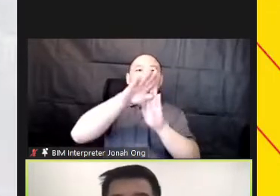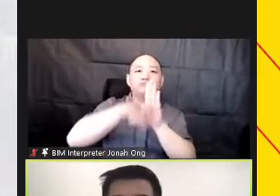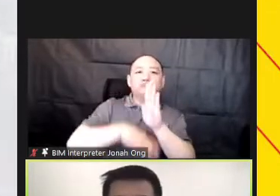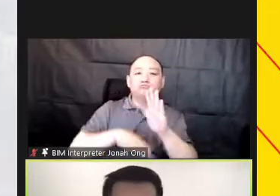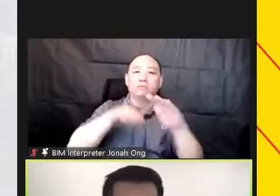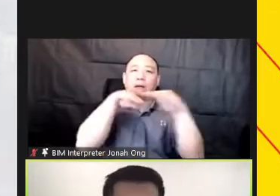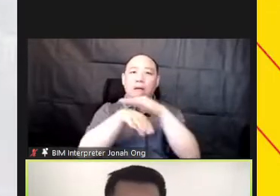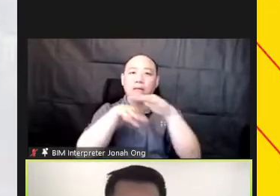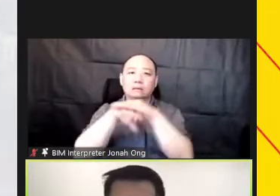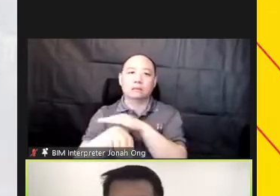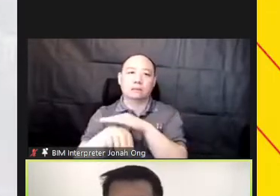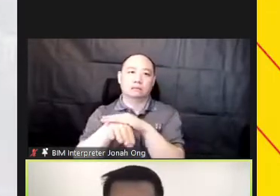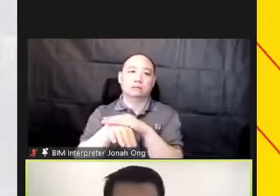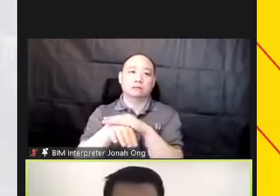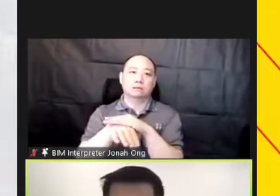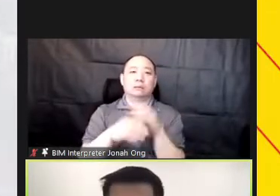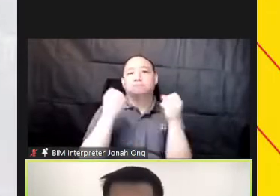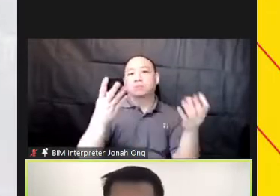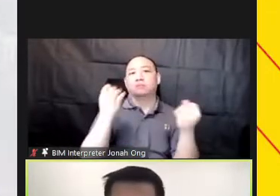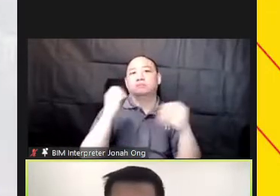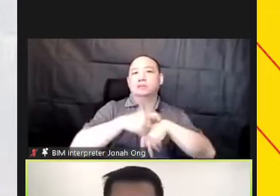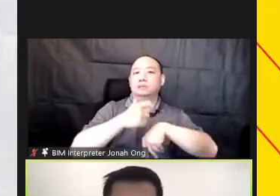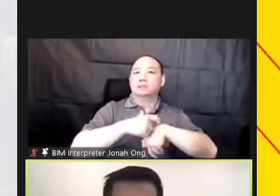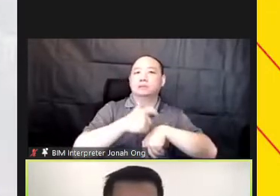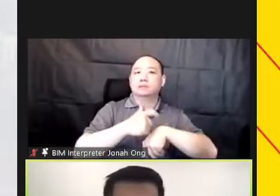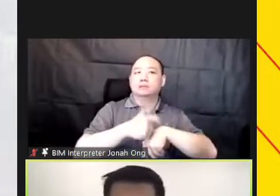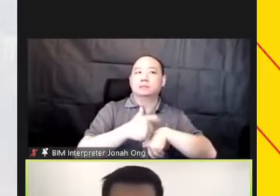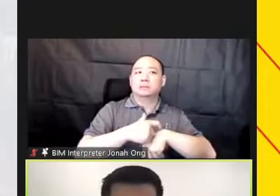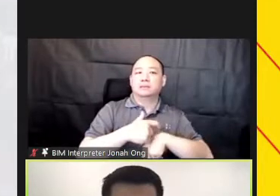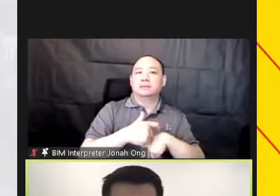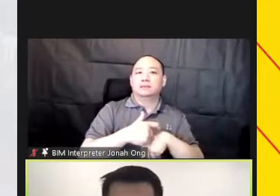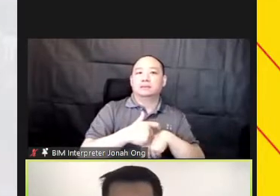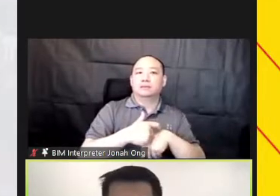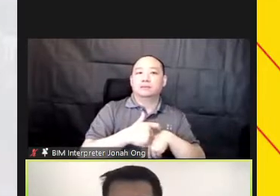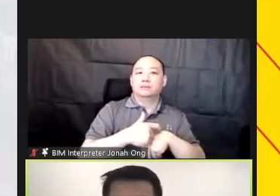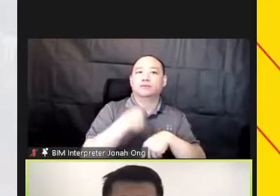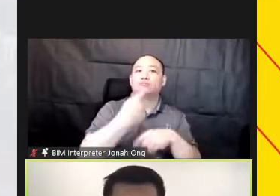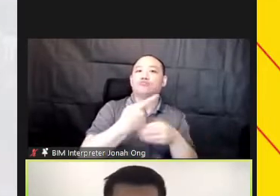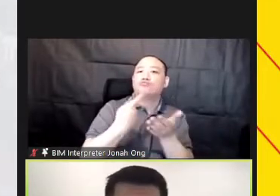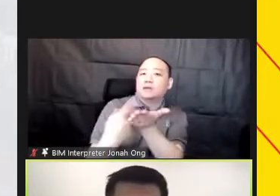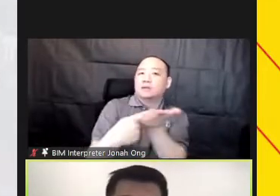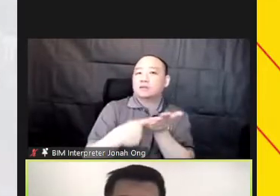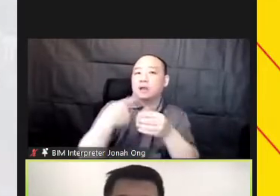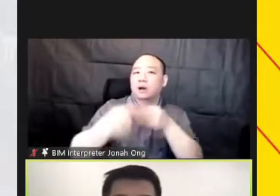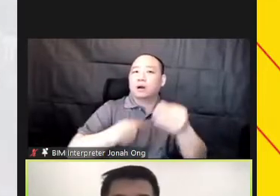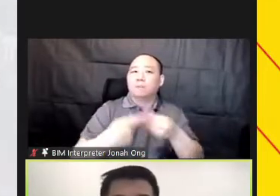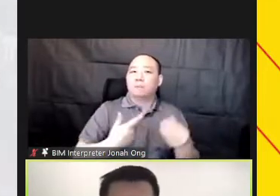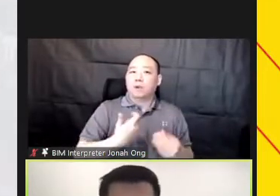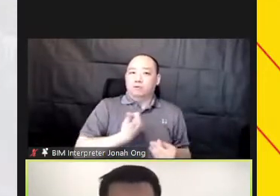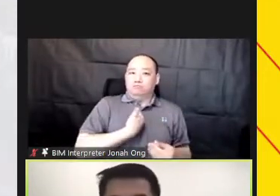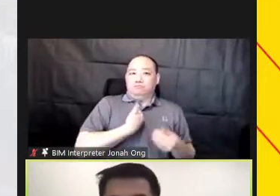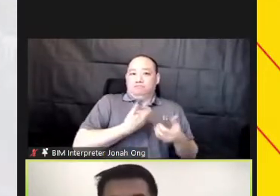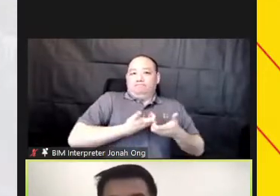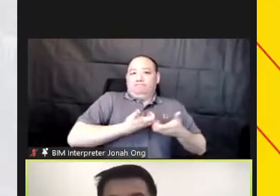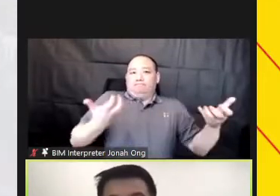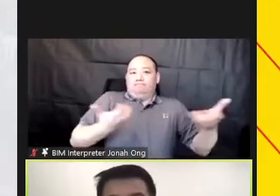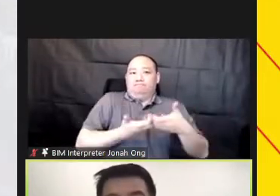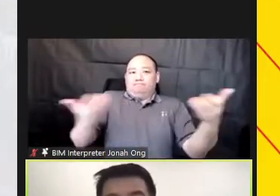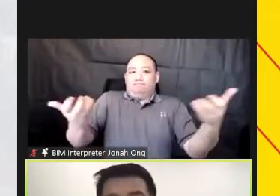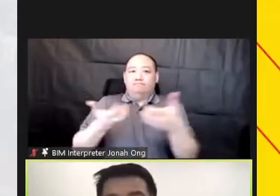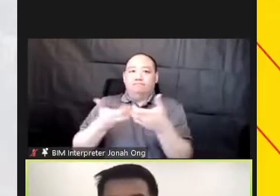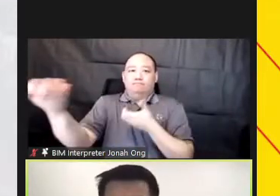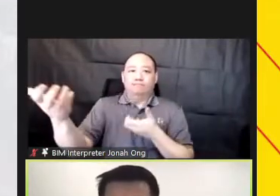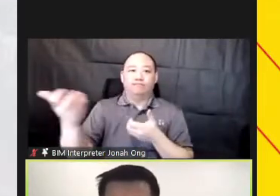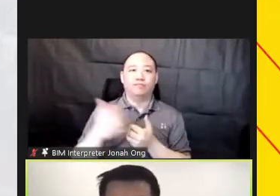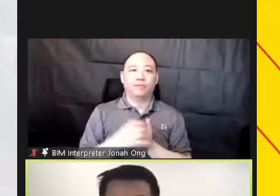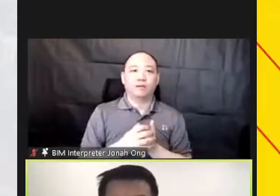Now, a lot of times when we talk about self-segregation, many of these behaviors do stem from how